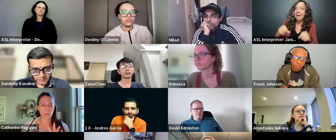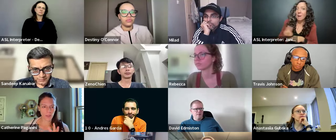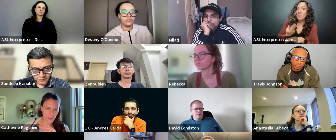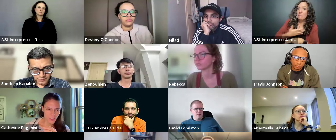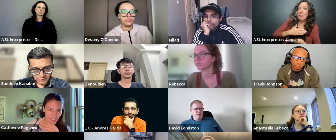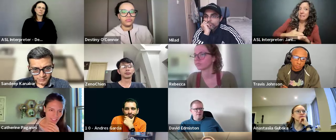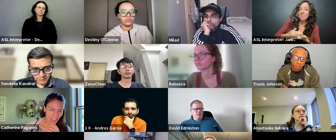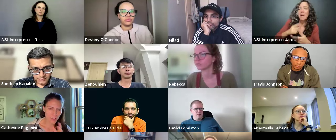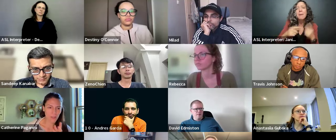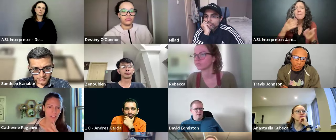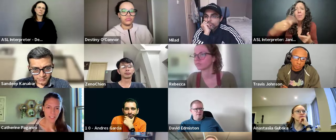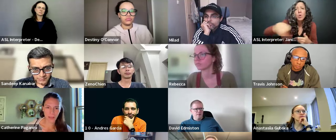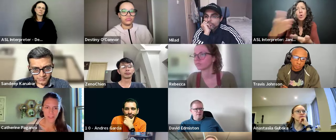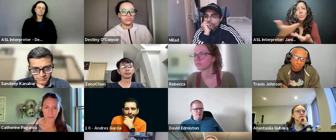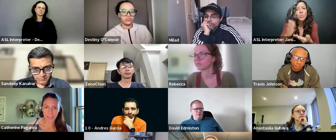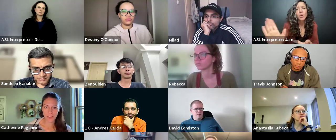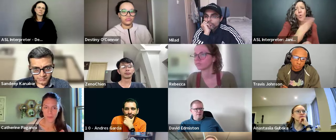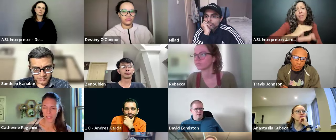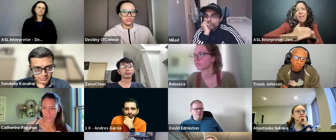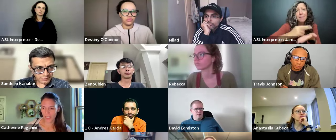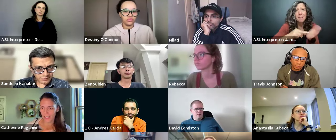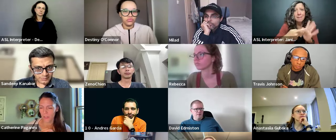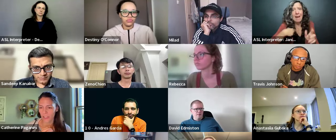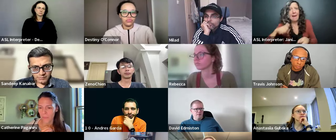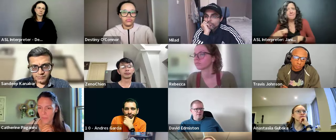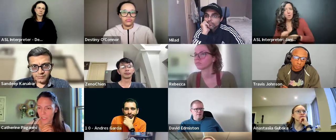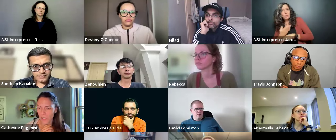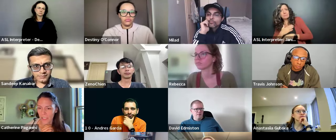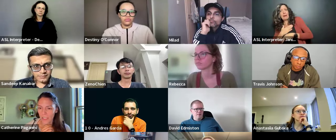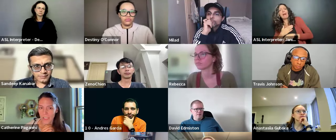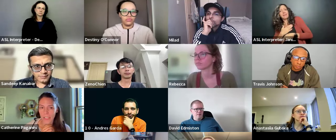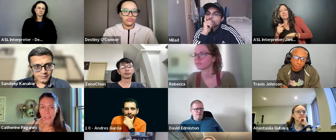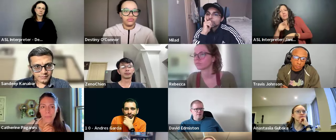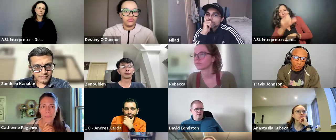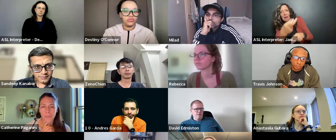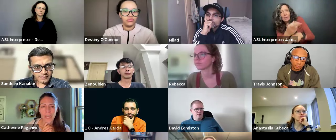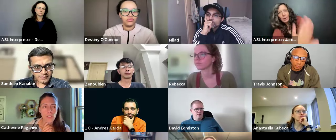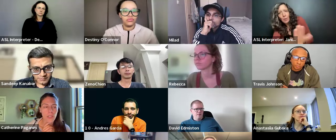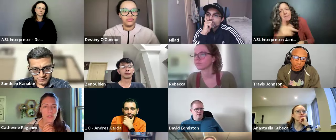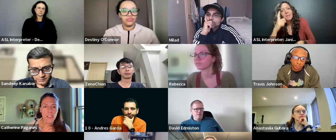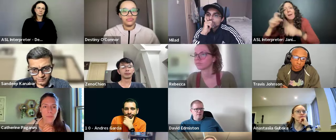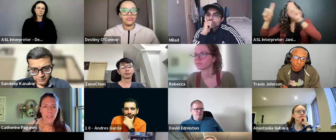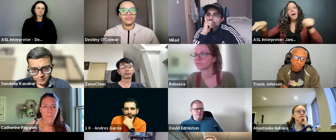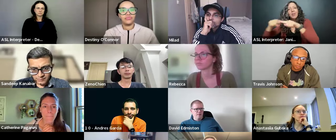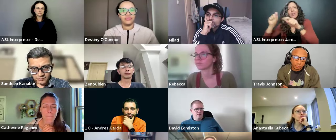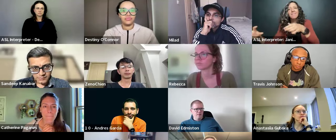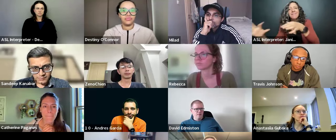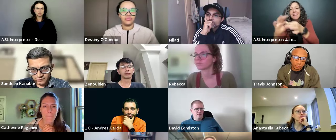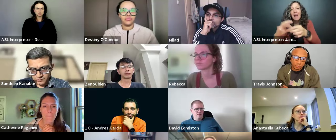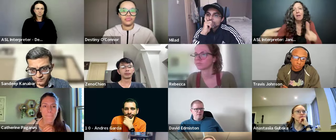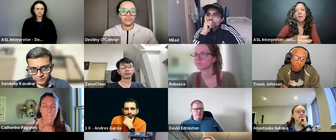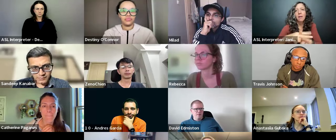laptops as well, would be good just in case. I don't know if I need mine or something, because we need to connect it to a laptop. Milad, you wanted to say something?